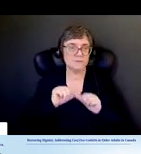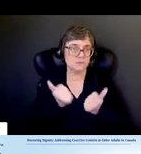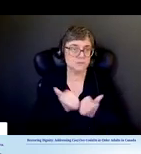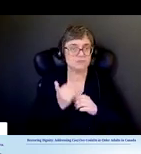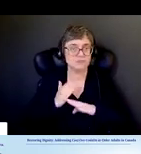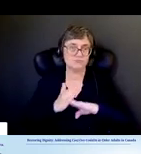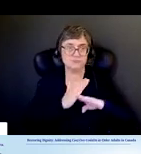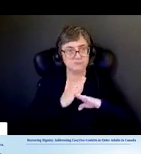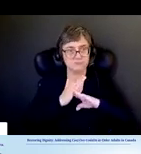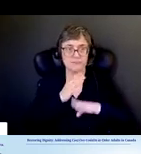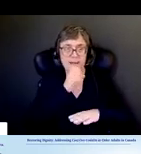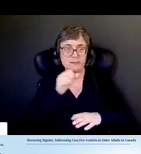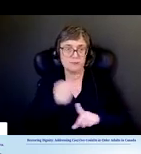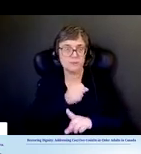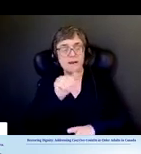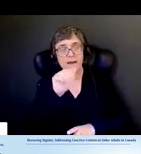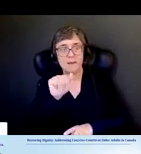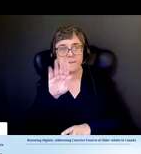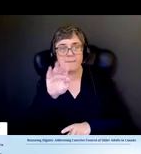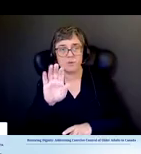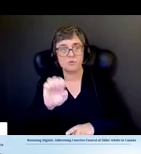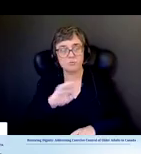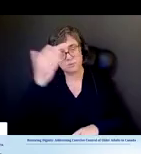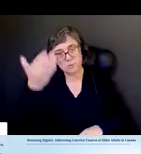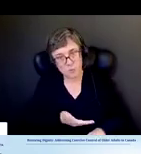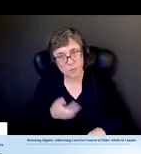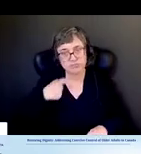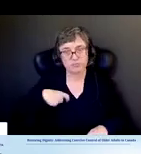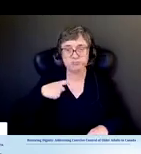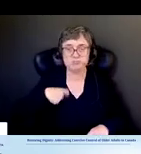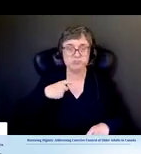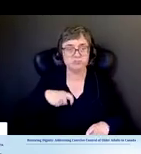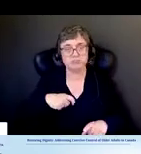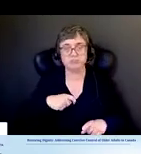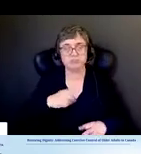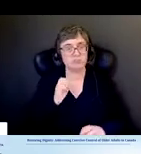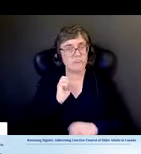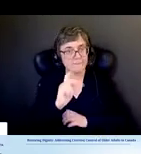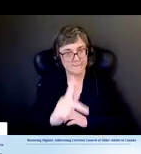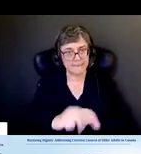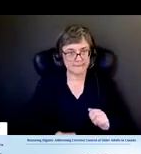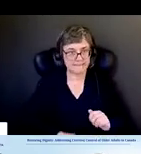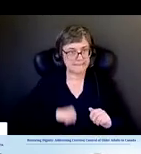our virtual symposium, Restoring Dignity, Addressing Coercive Control of Older Adults in Canada.